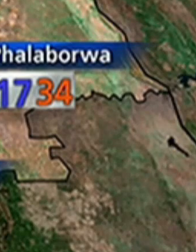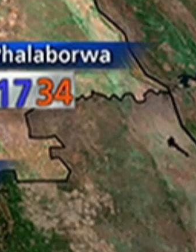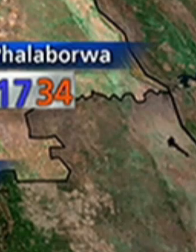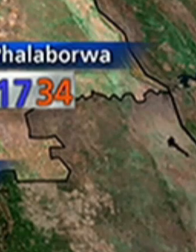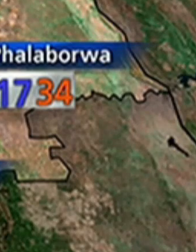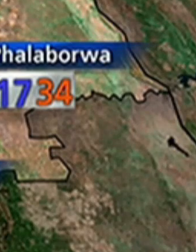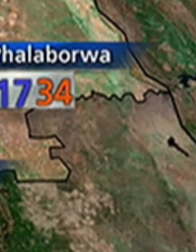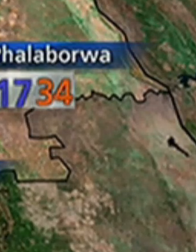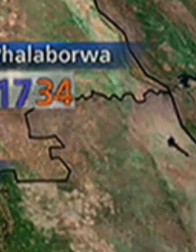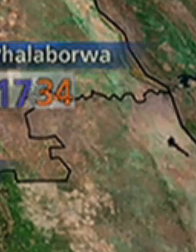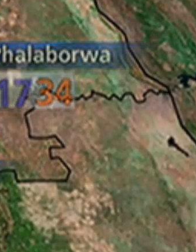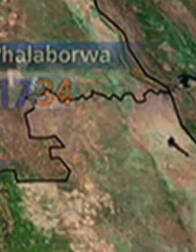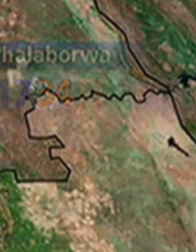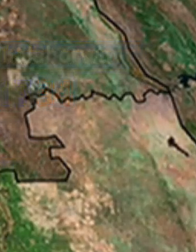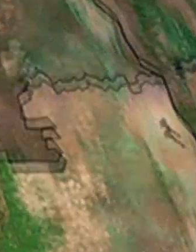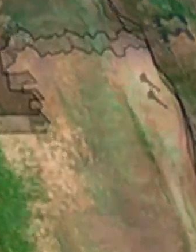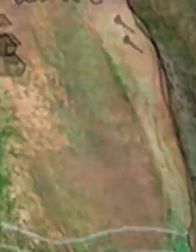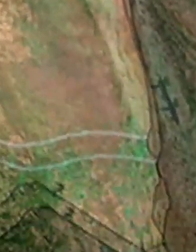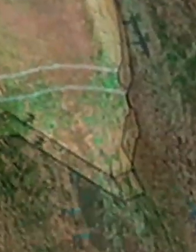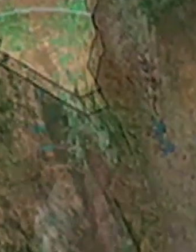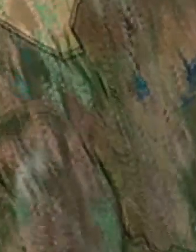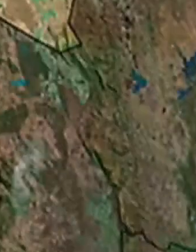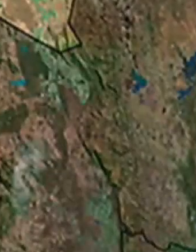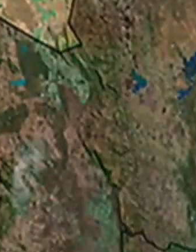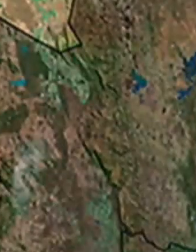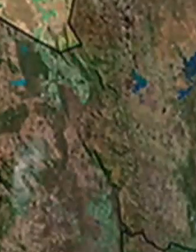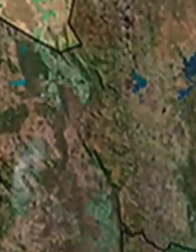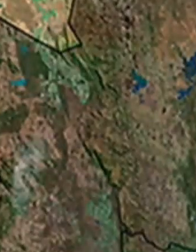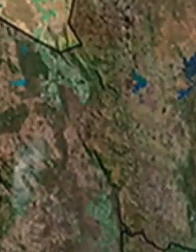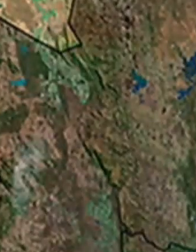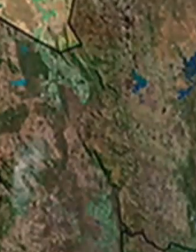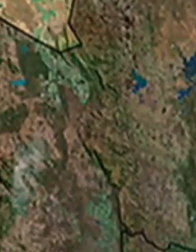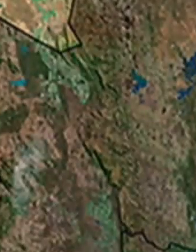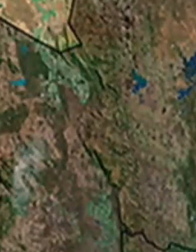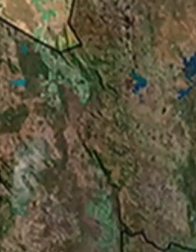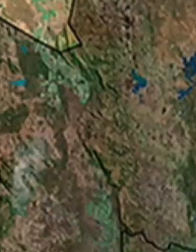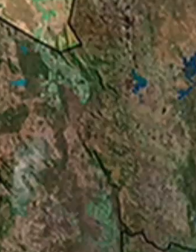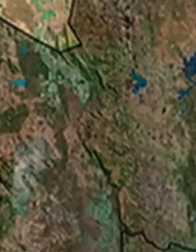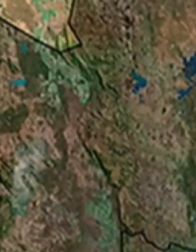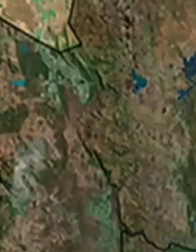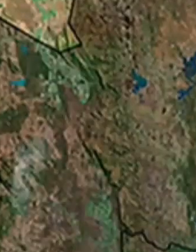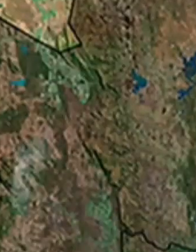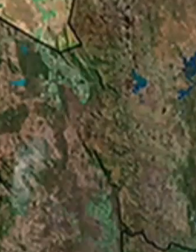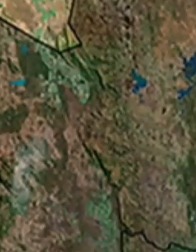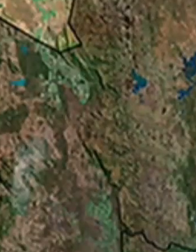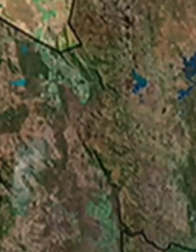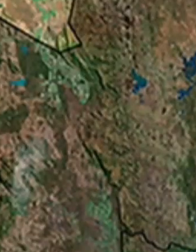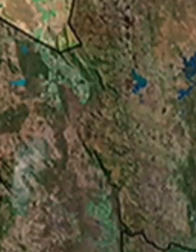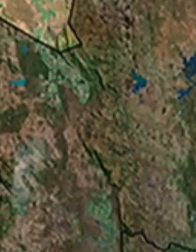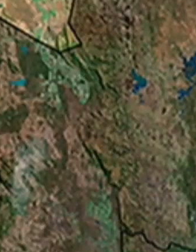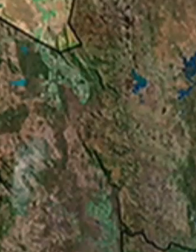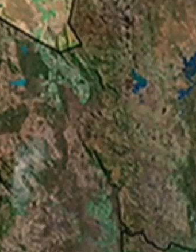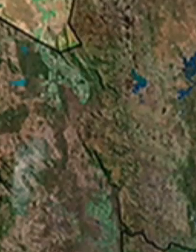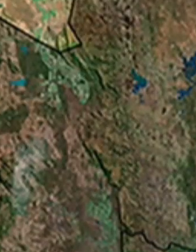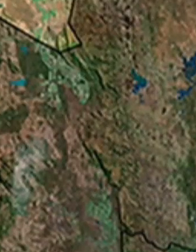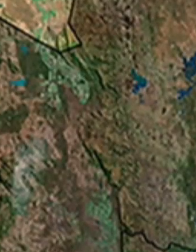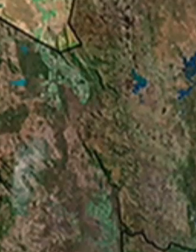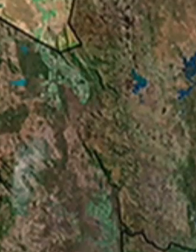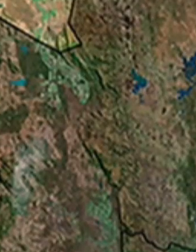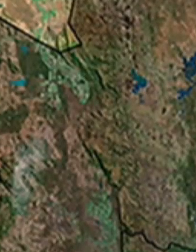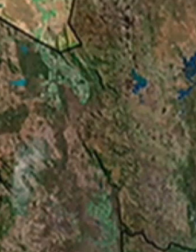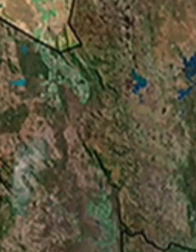dikarolong tsa ka bo Lephalale ke masometaro tlhano tla be le official le ntshana ga moneteng wena le go ka dikarolong tsa ka Mpumalanga ka moswane province ka bophara di laetsa di tla